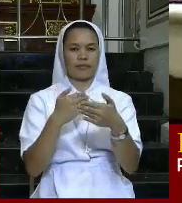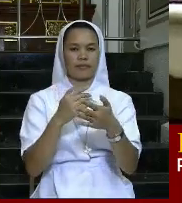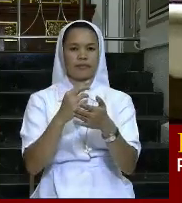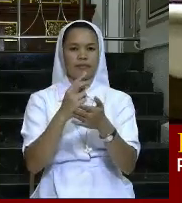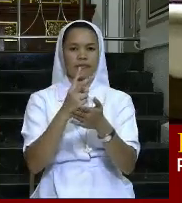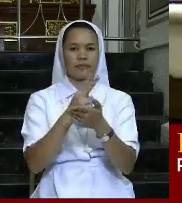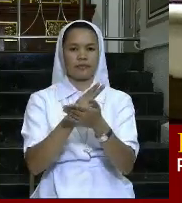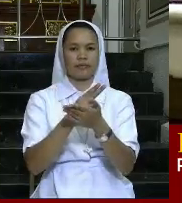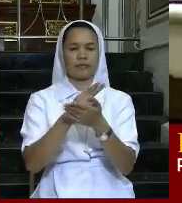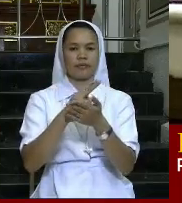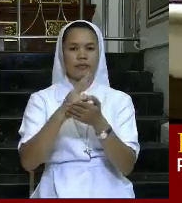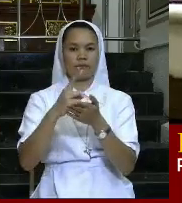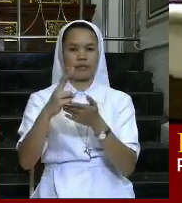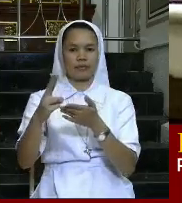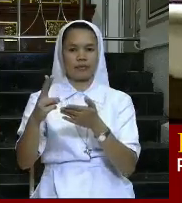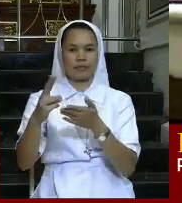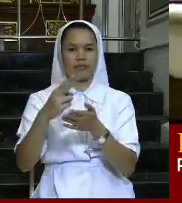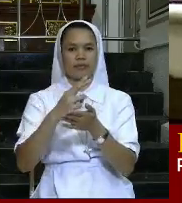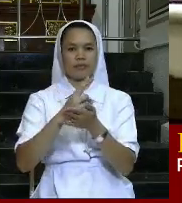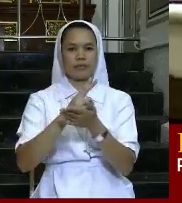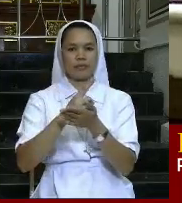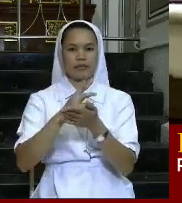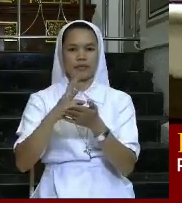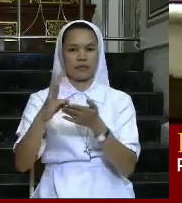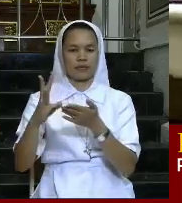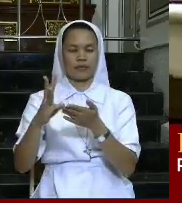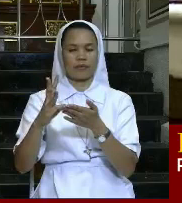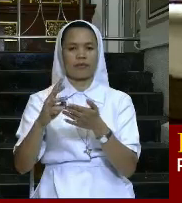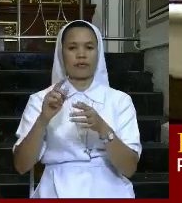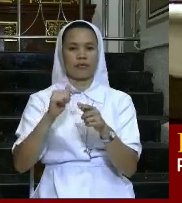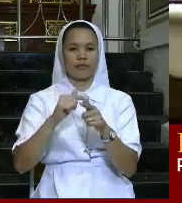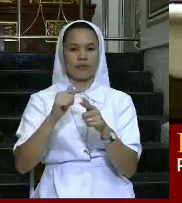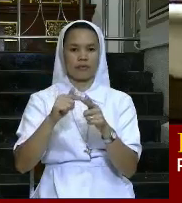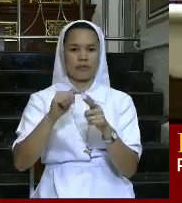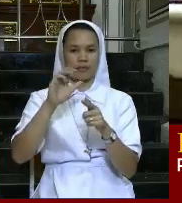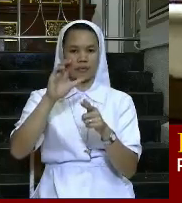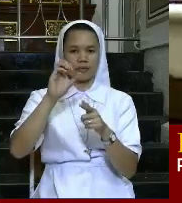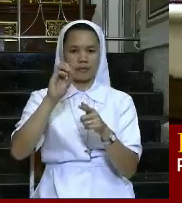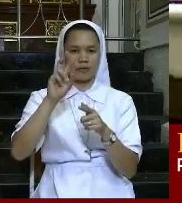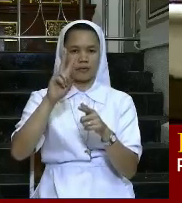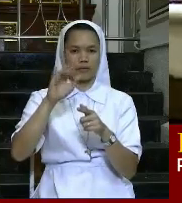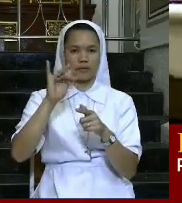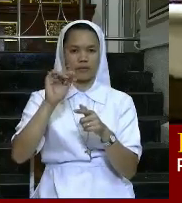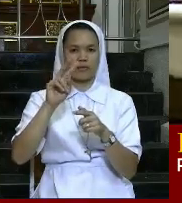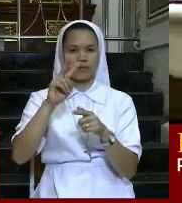Holy Week, and with the lingering COVID-19 epidemic,